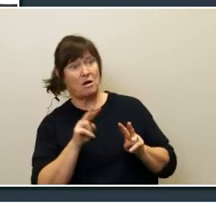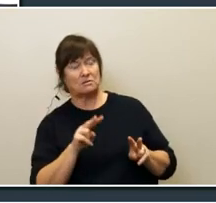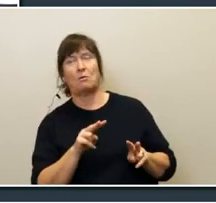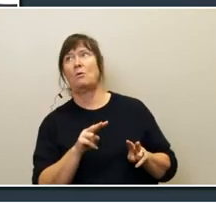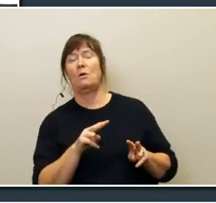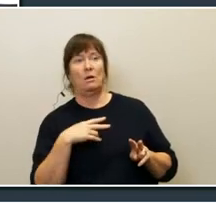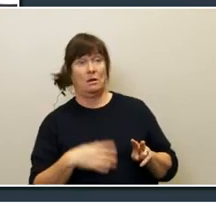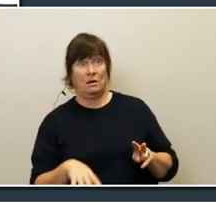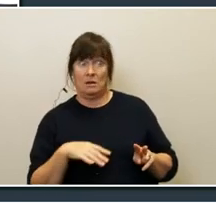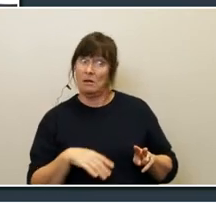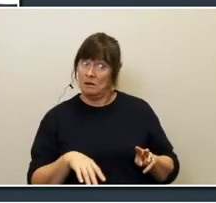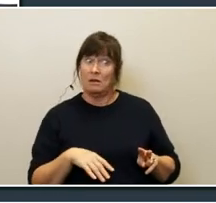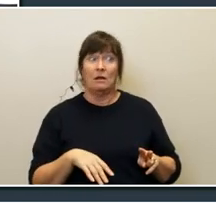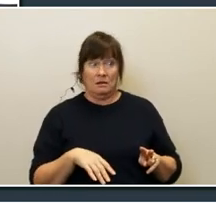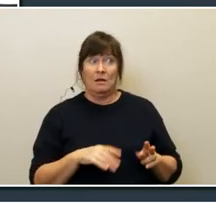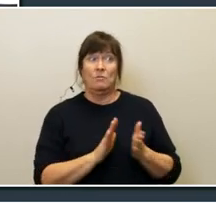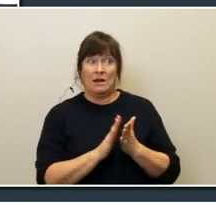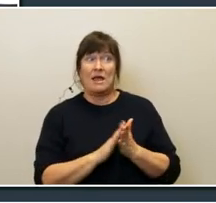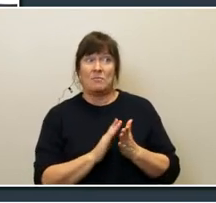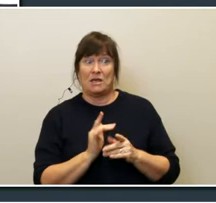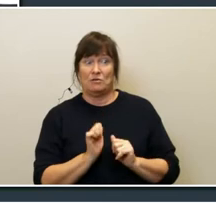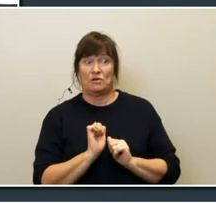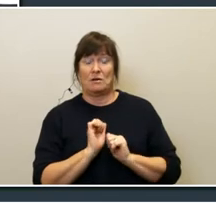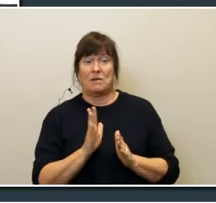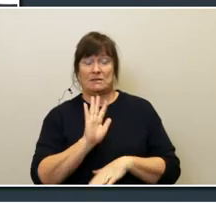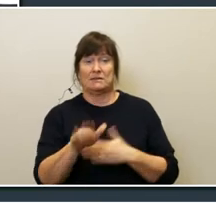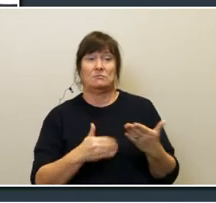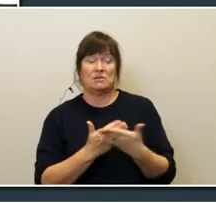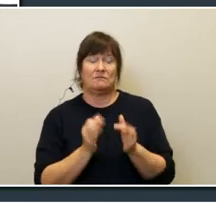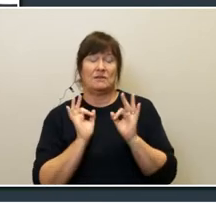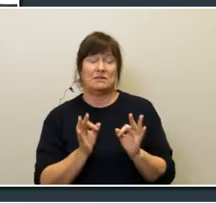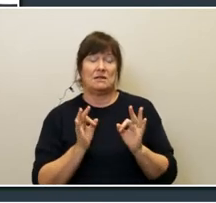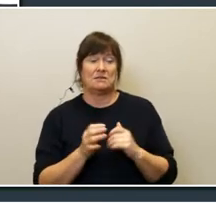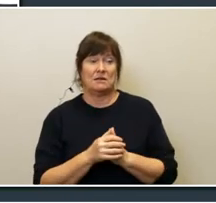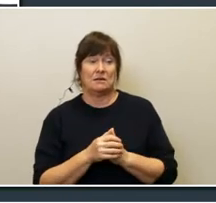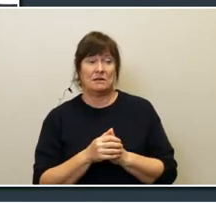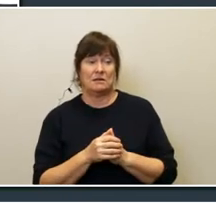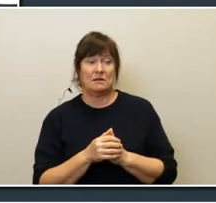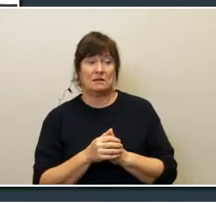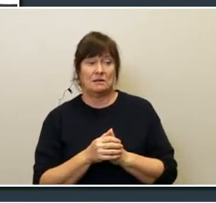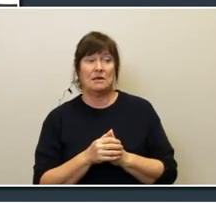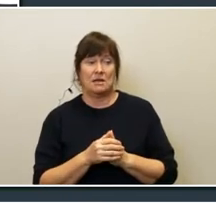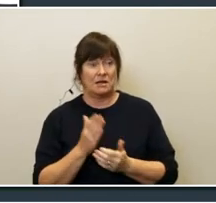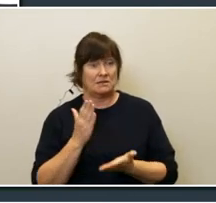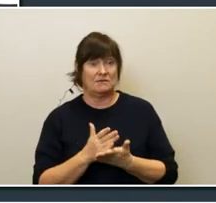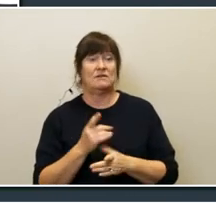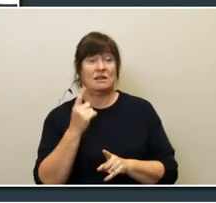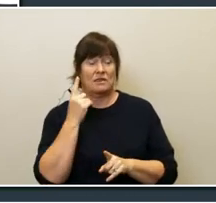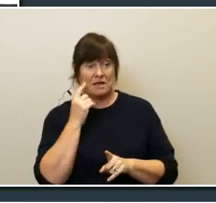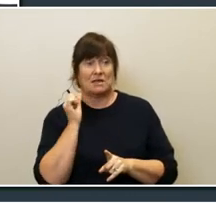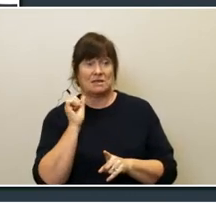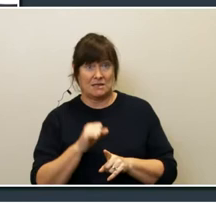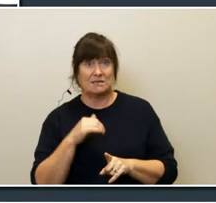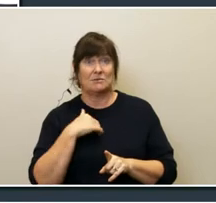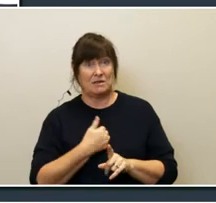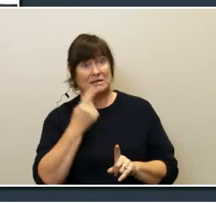So I'm really glad that you guys have done an amazing submission, and I totally think that it